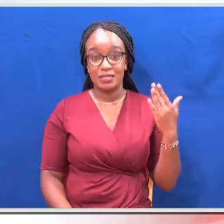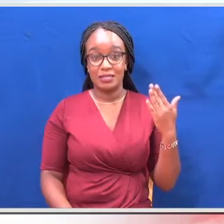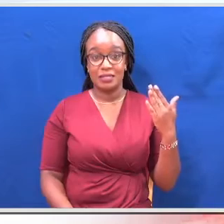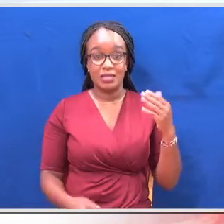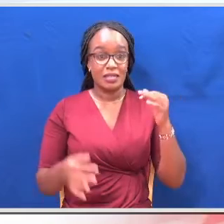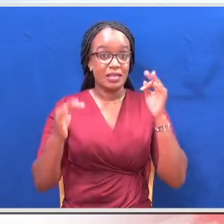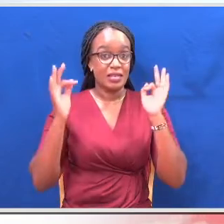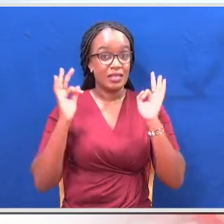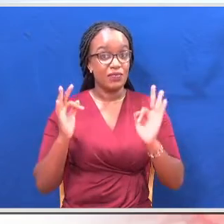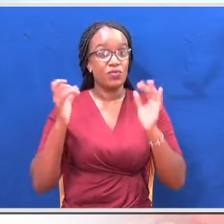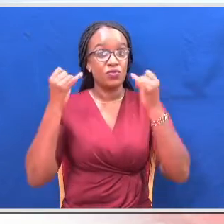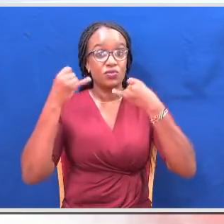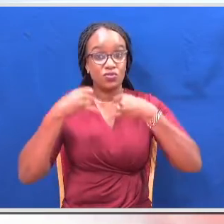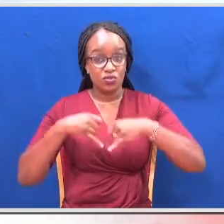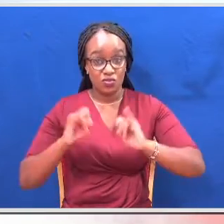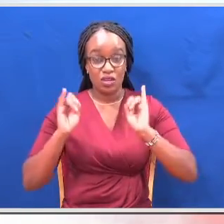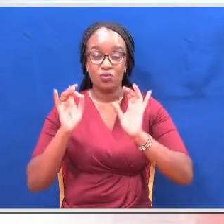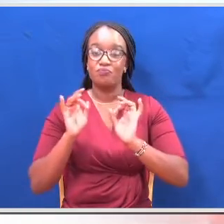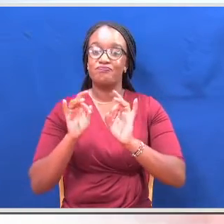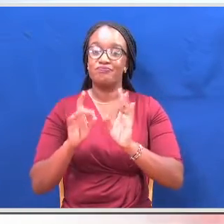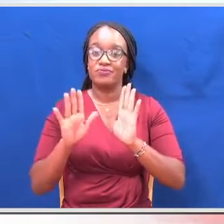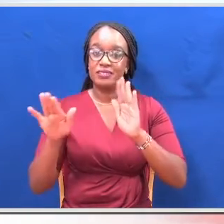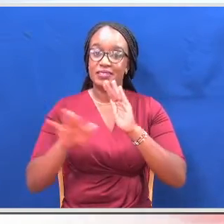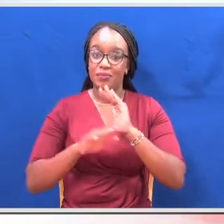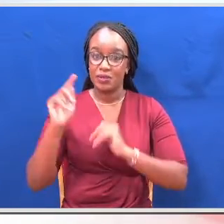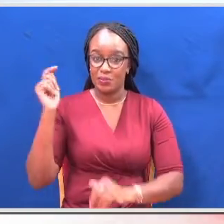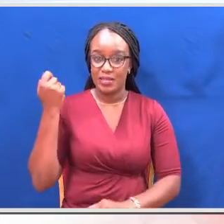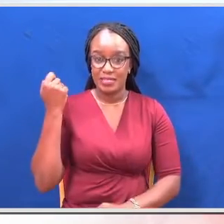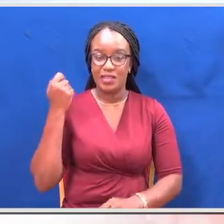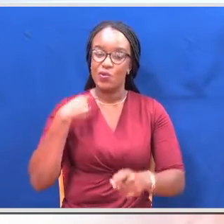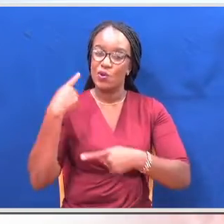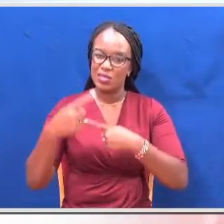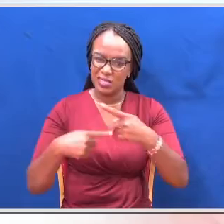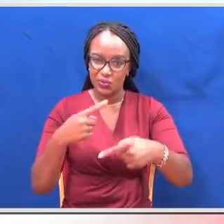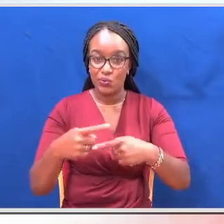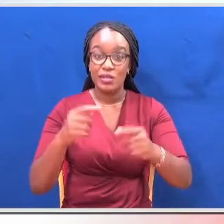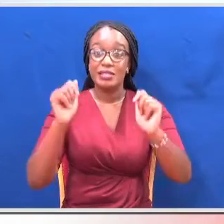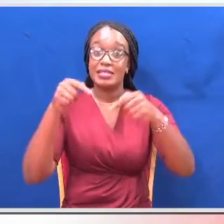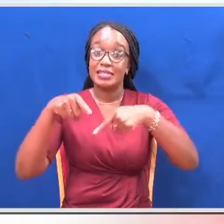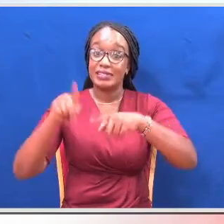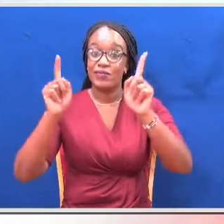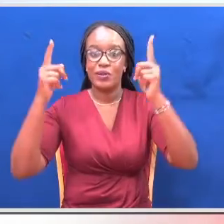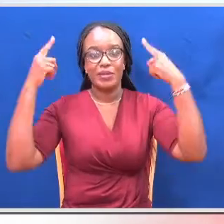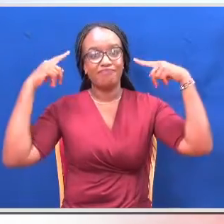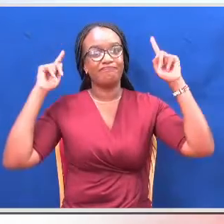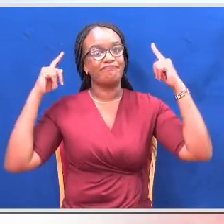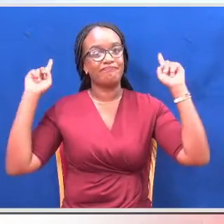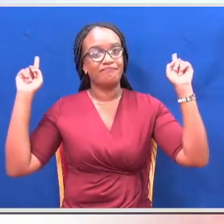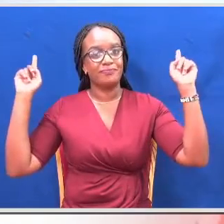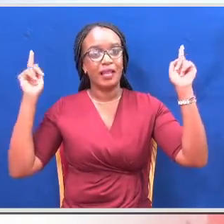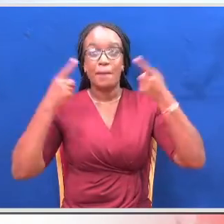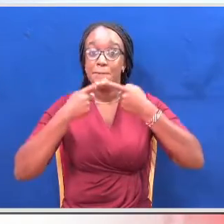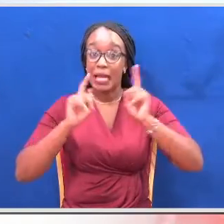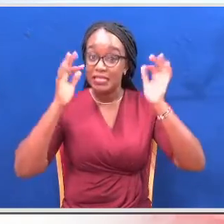if we want to really clip the wings of the Deputy President and continue keeping him in government, because that way he will be rated with both the successes and the failures of that government. But if you kick him